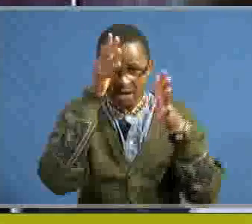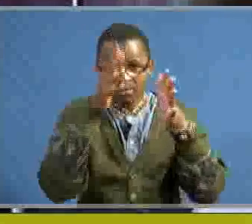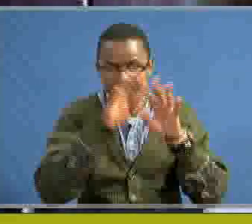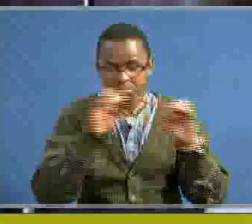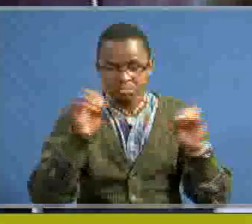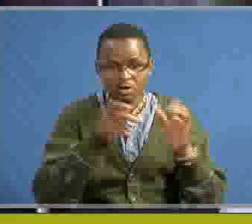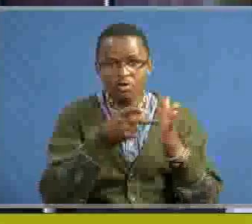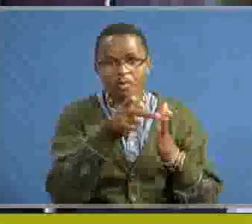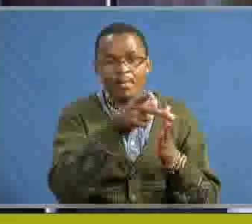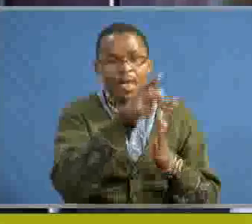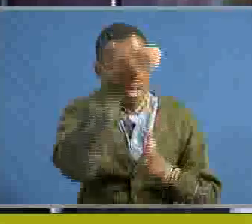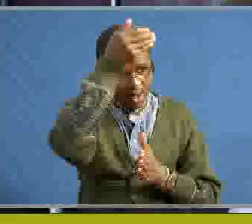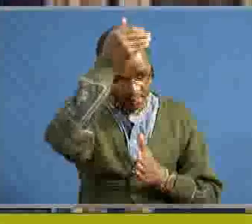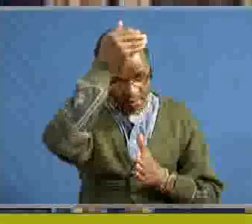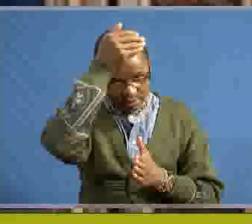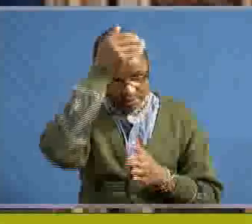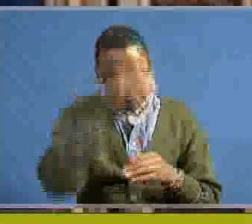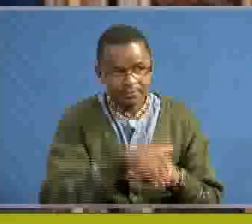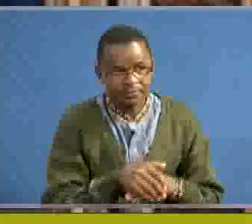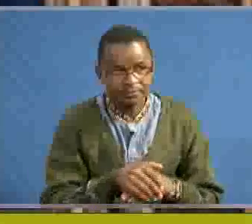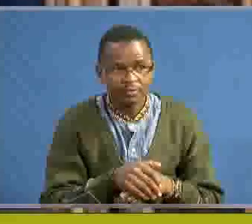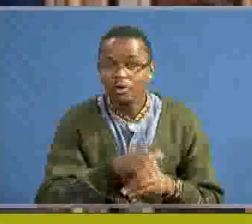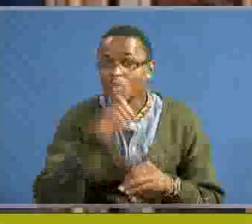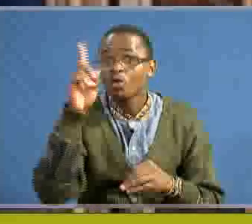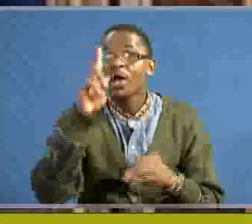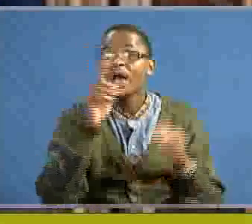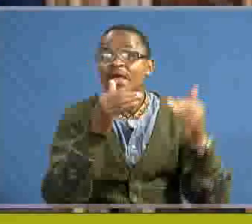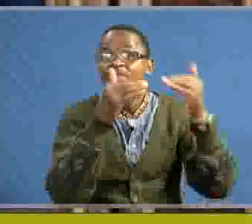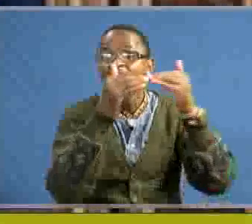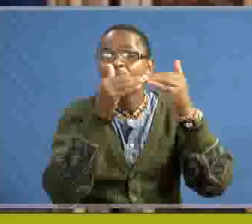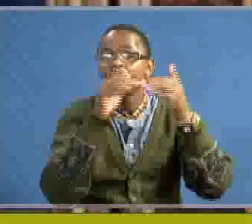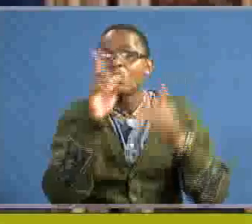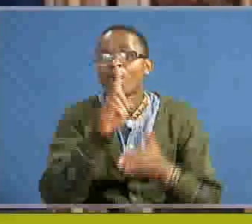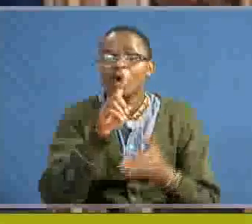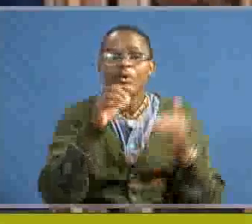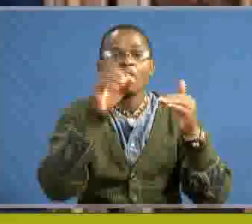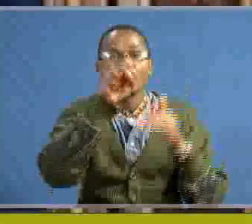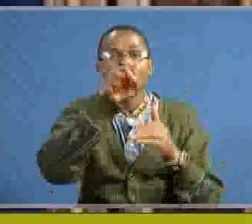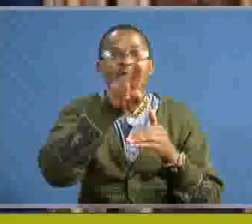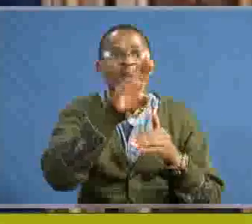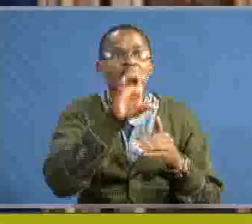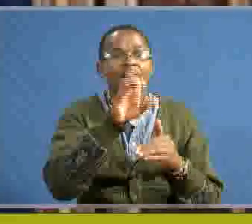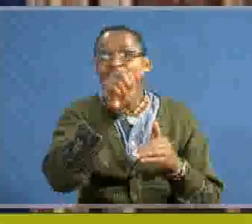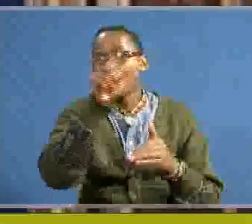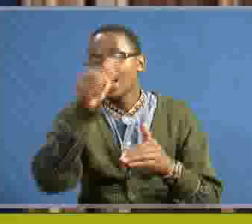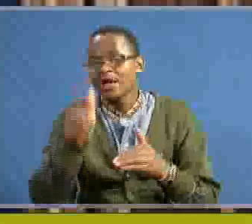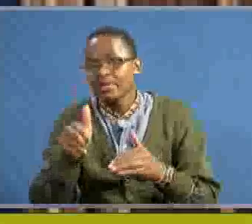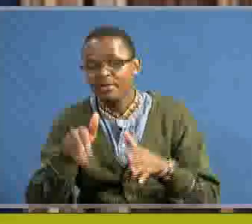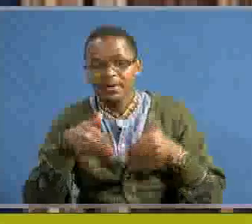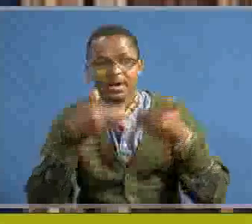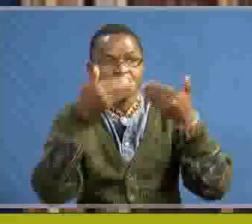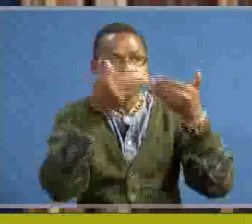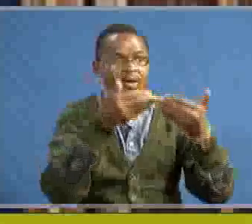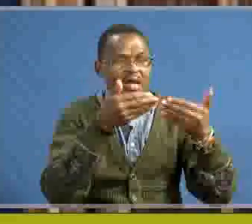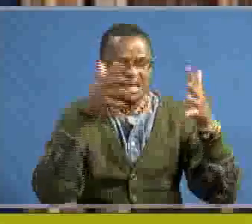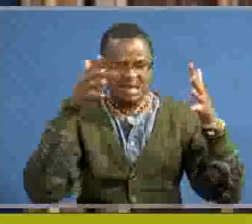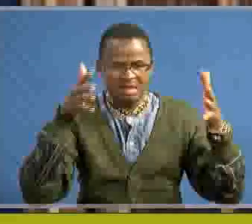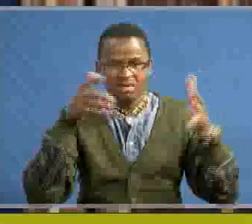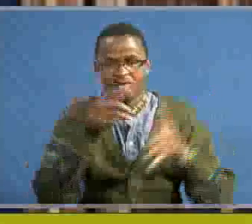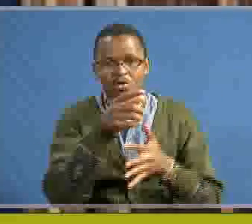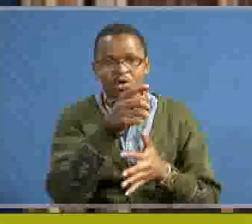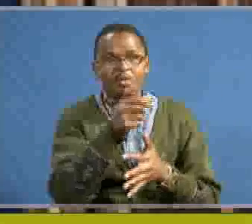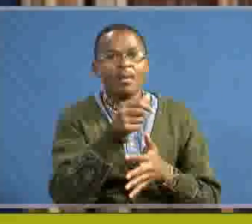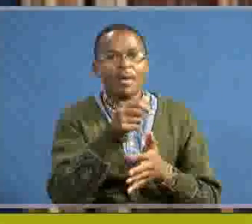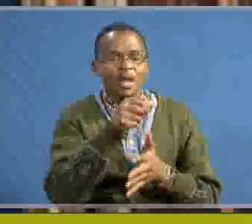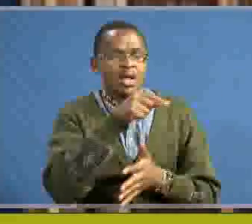Couture Aleppo Guzzi Wednesday equity where was SRC when other Cadiz were given huge amounts of